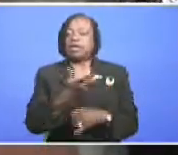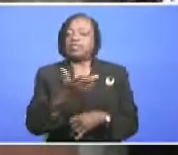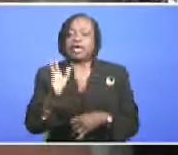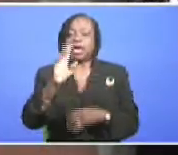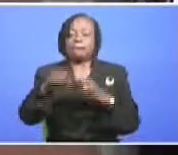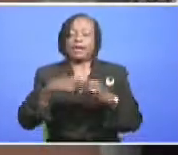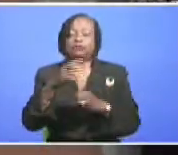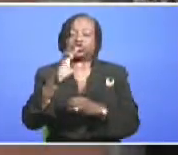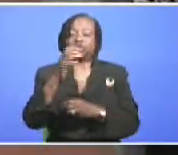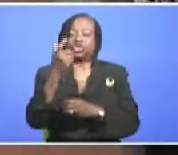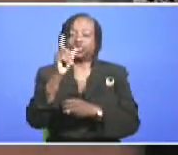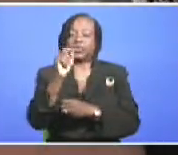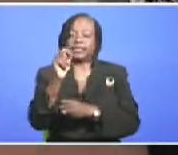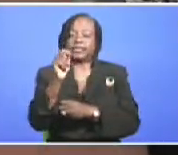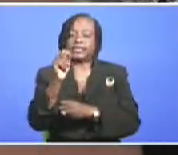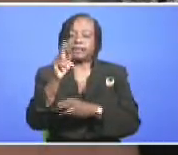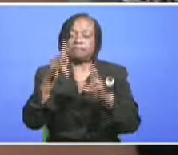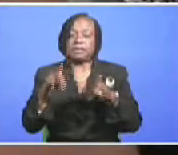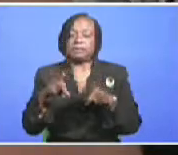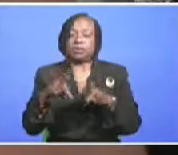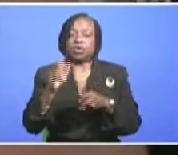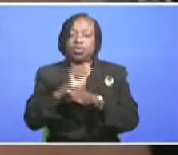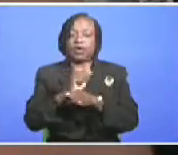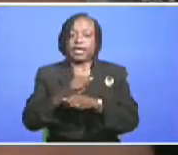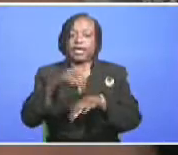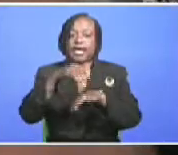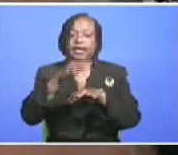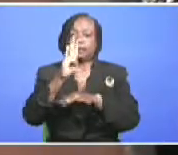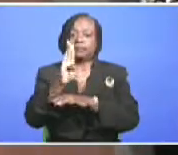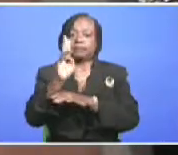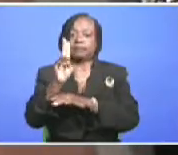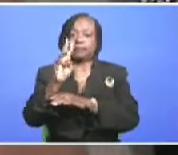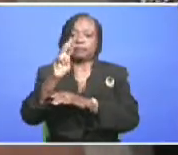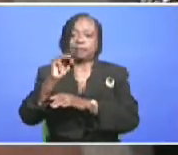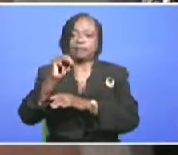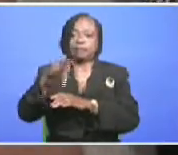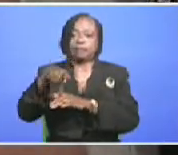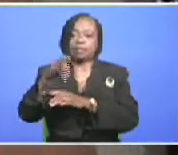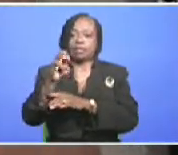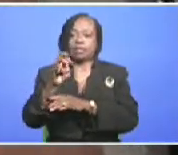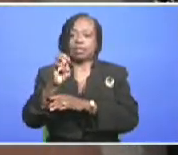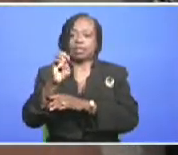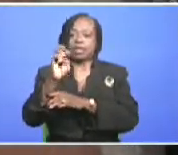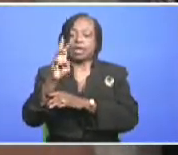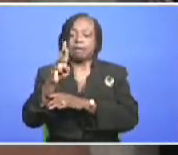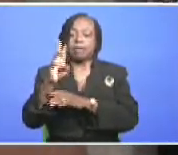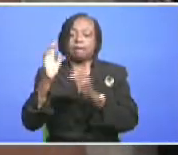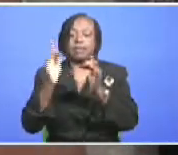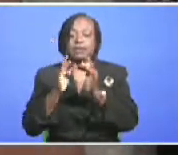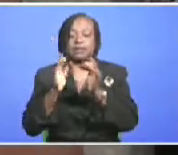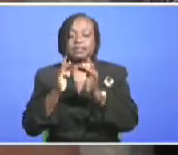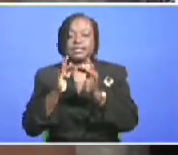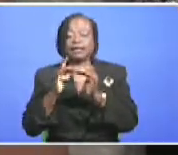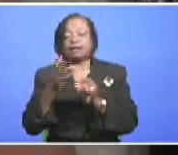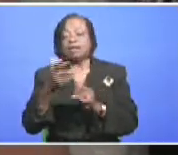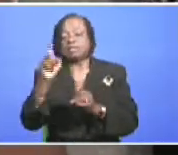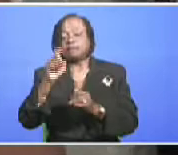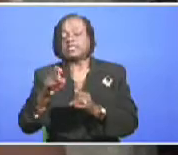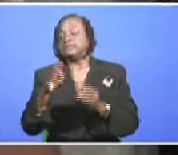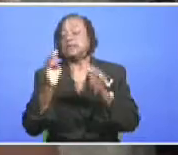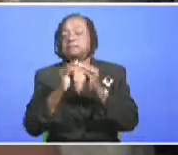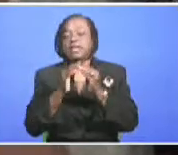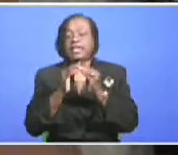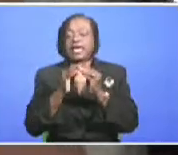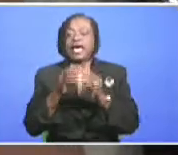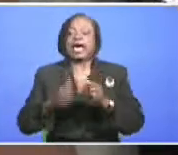people employed at BumperTech, and we have to think of, you know, there's going to be a meeting with them and obviously an assessment period, as